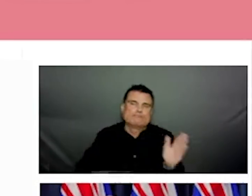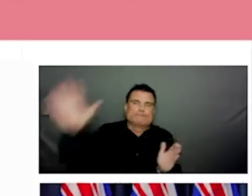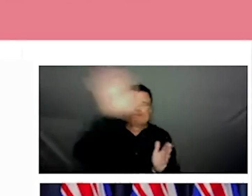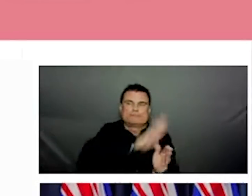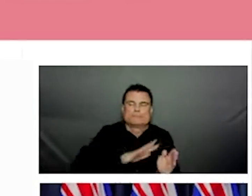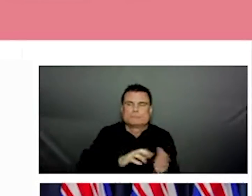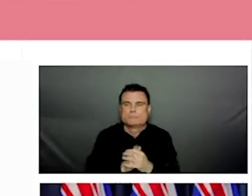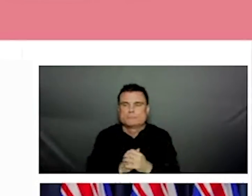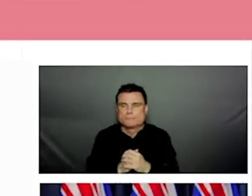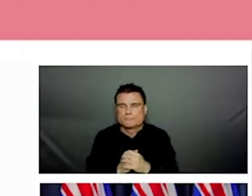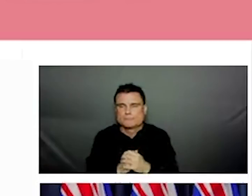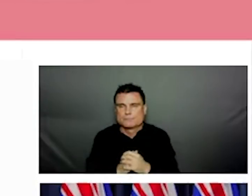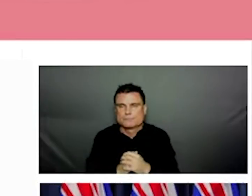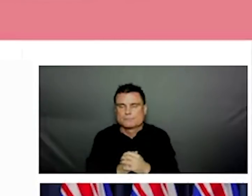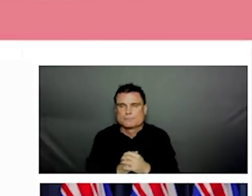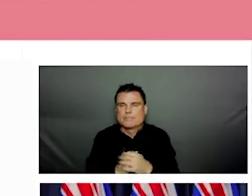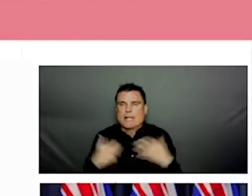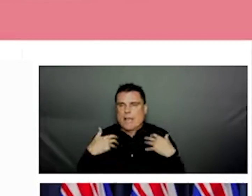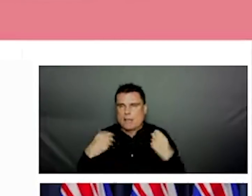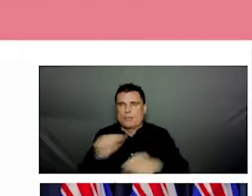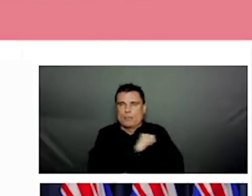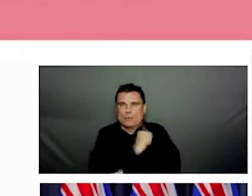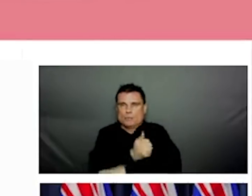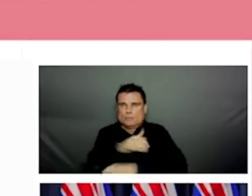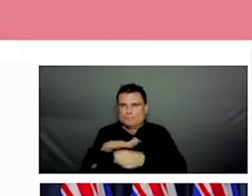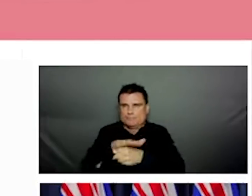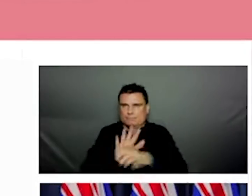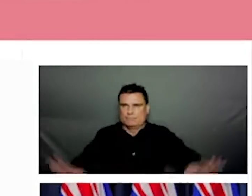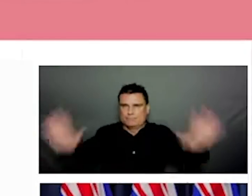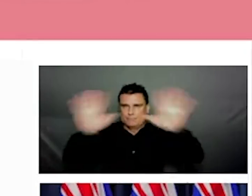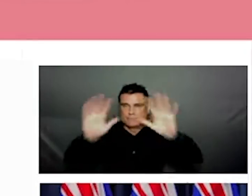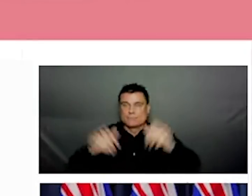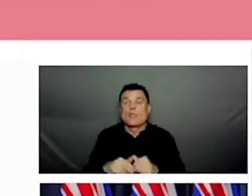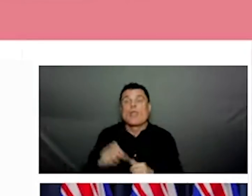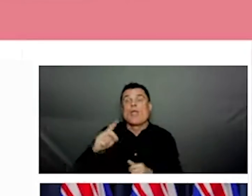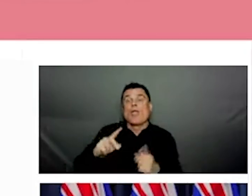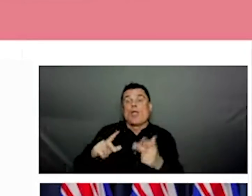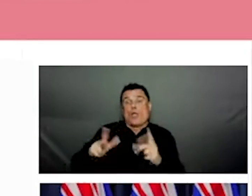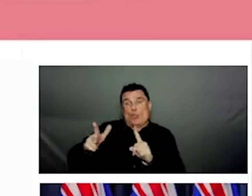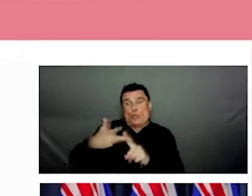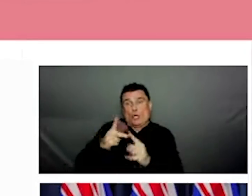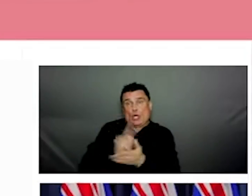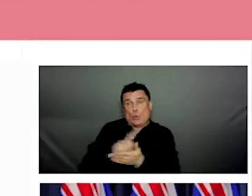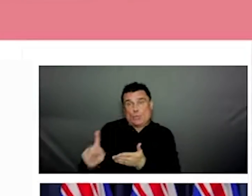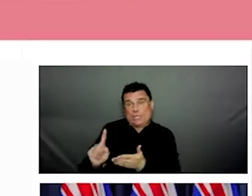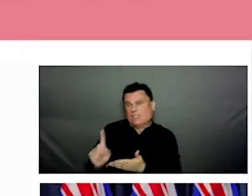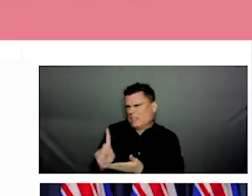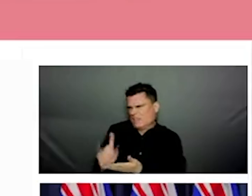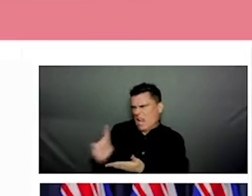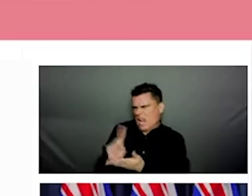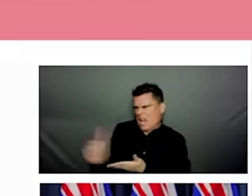the Tuesday and Thursday around the province, and last week, December 28th, we received additional